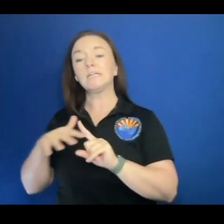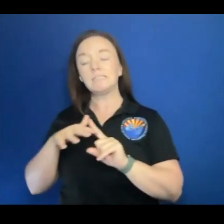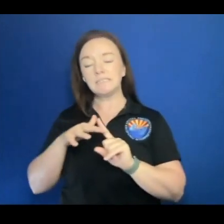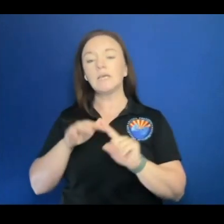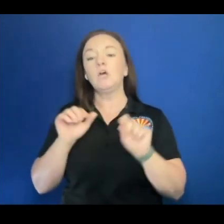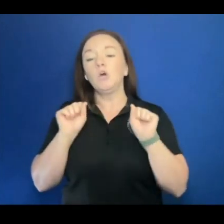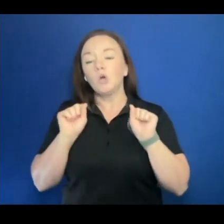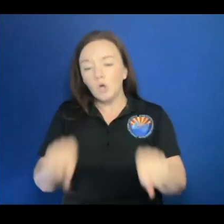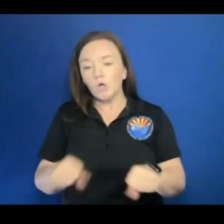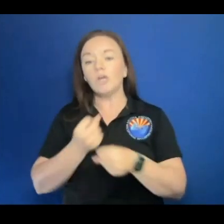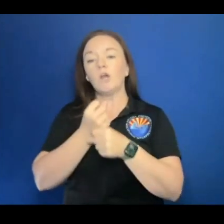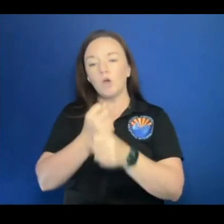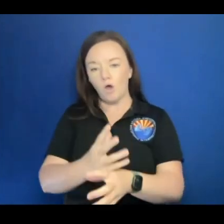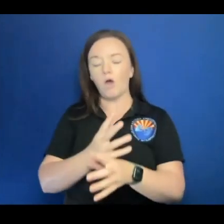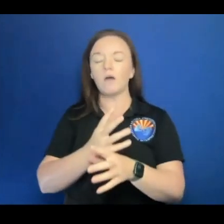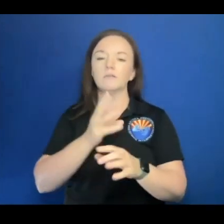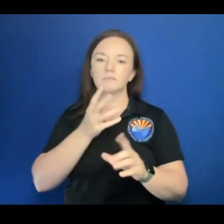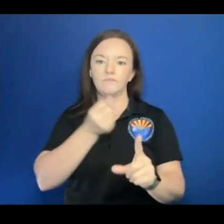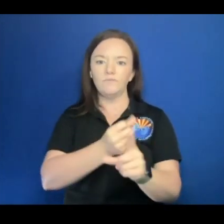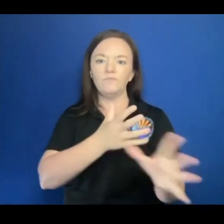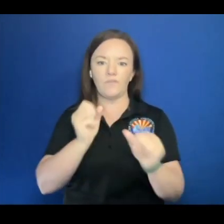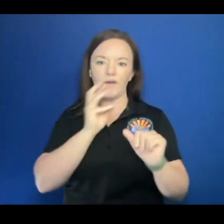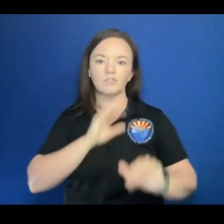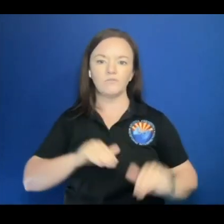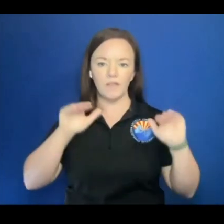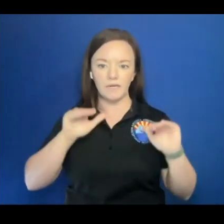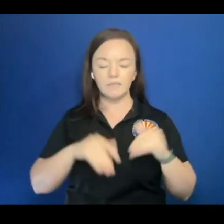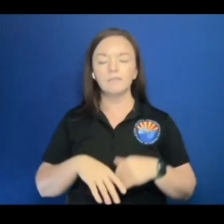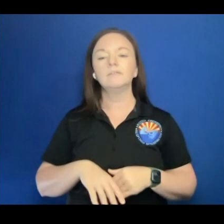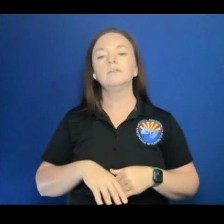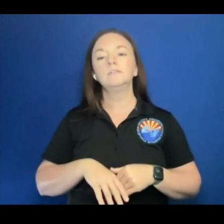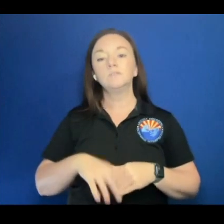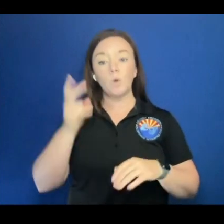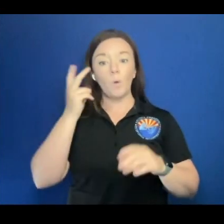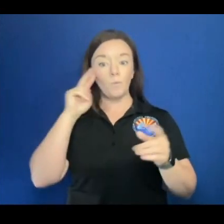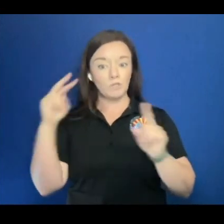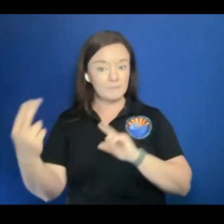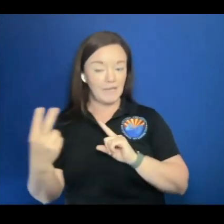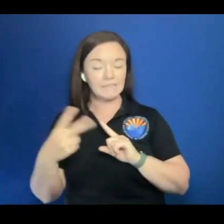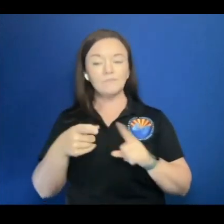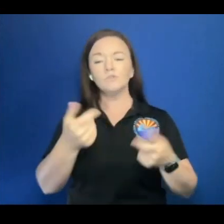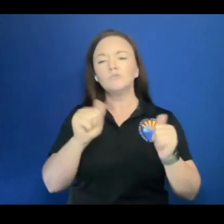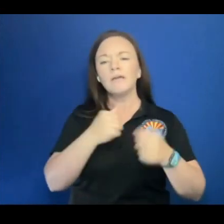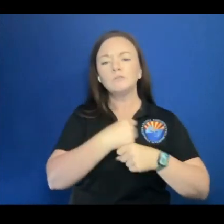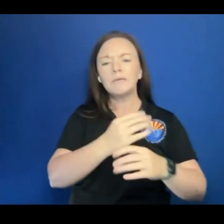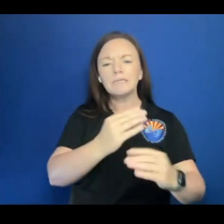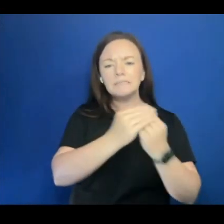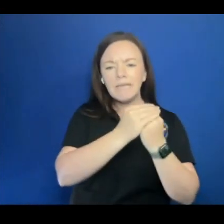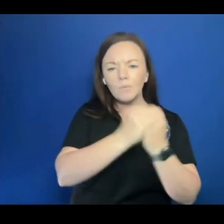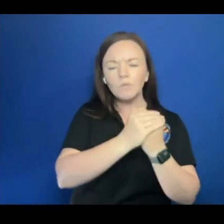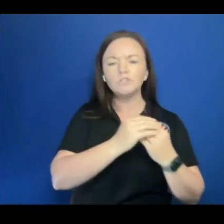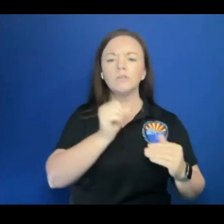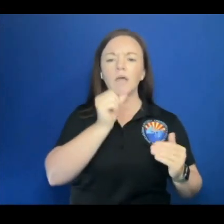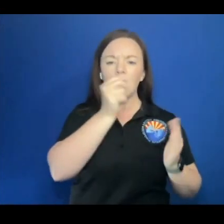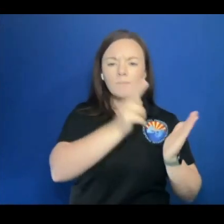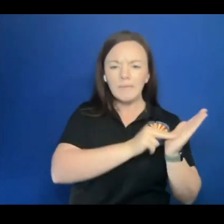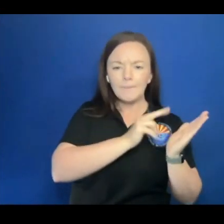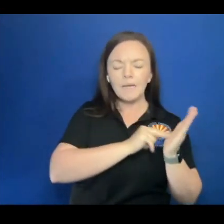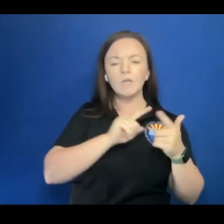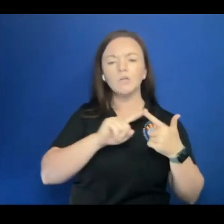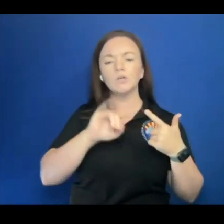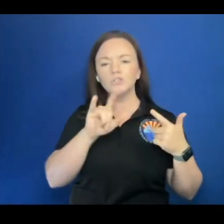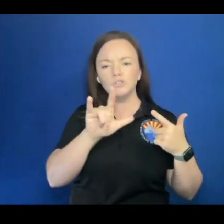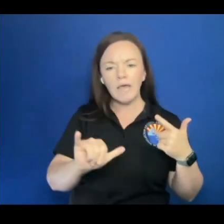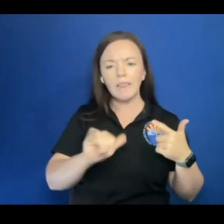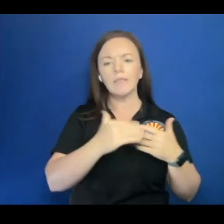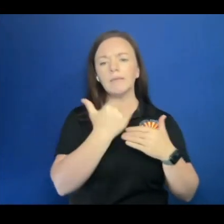that in a little bit better perspective, you're trying to make a sandwich. You've got peanut butter, you've got jelly, and you've got bread. They're all laying out in